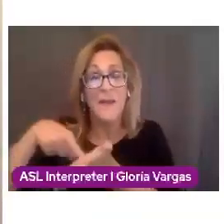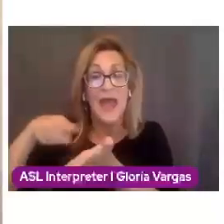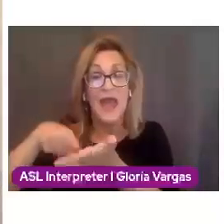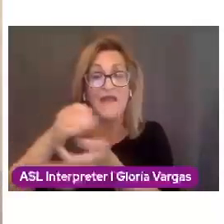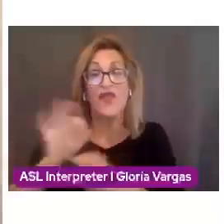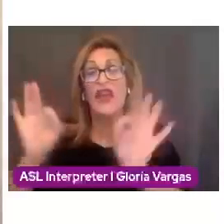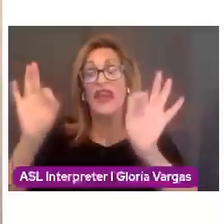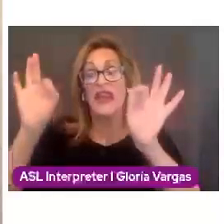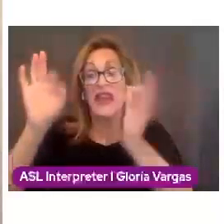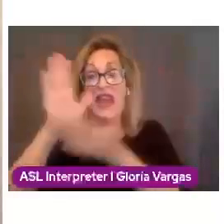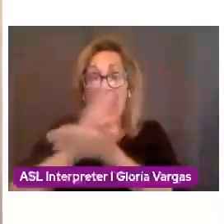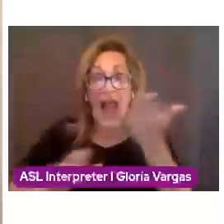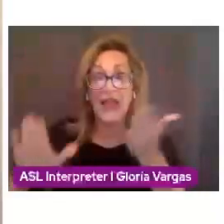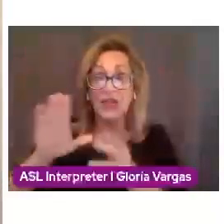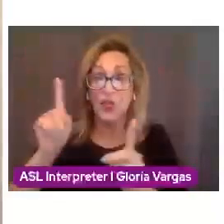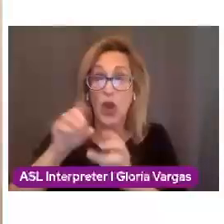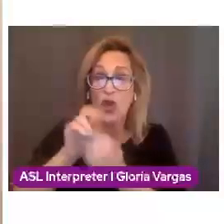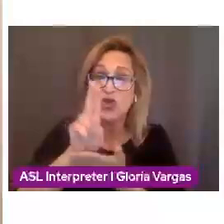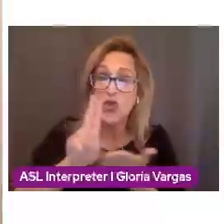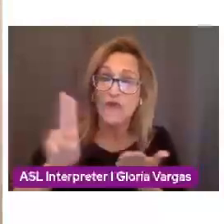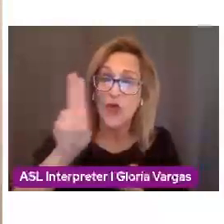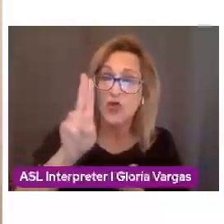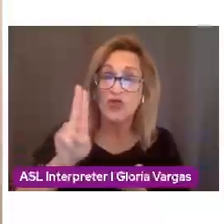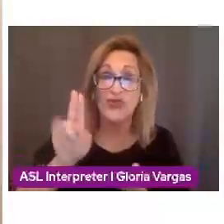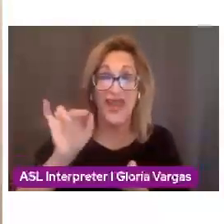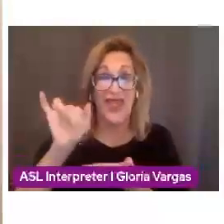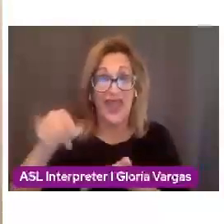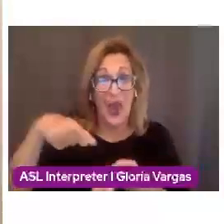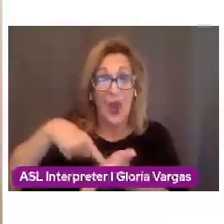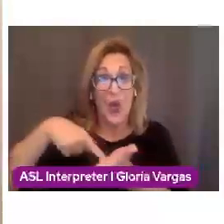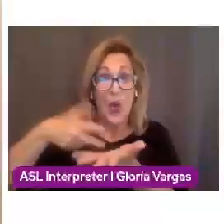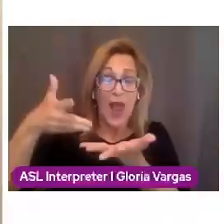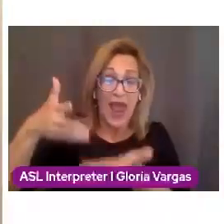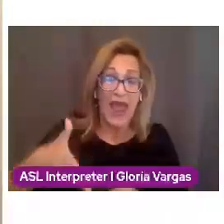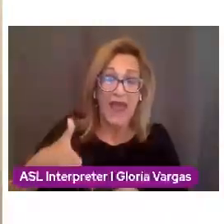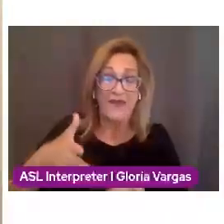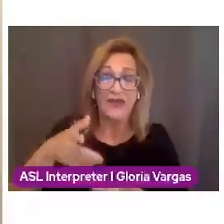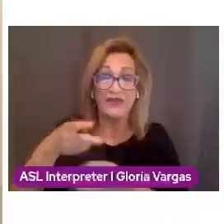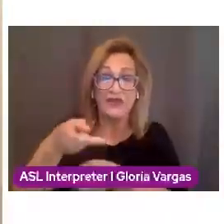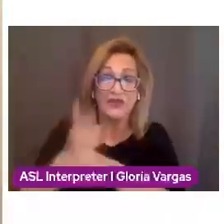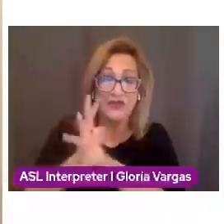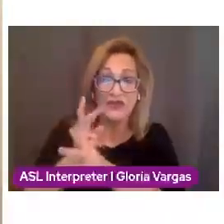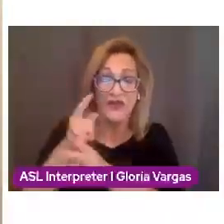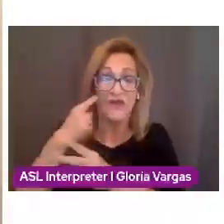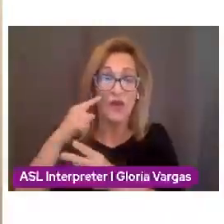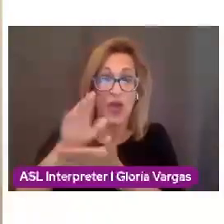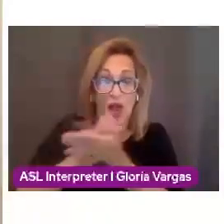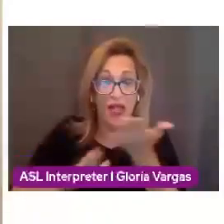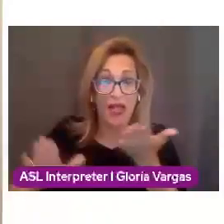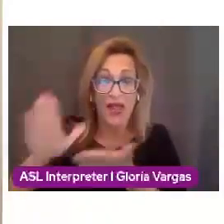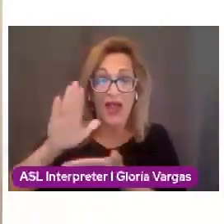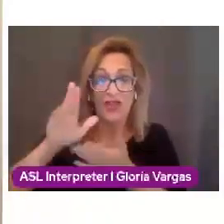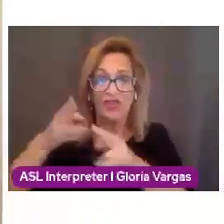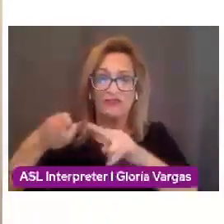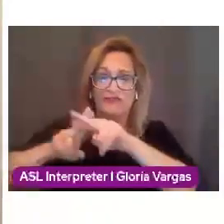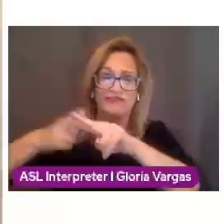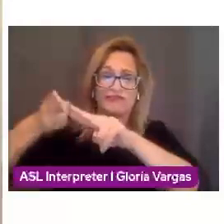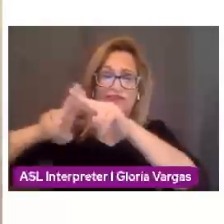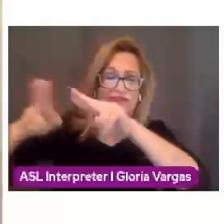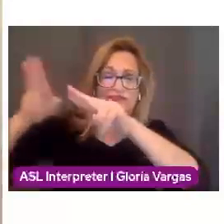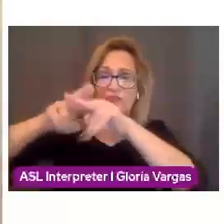this debt is just going to rise even after we forgive. The debt is going to continue to be a problem until we